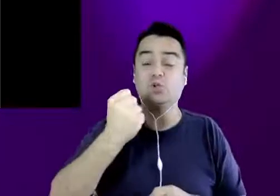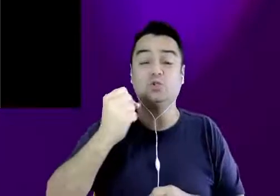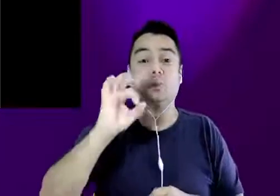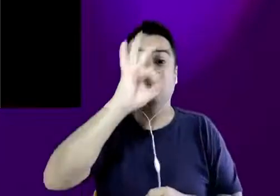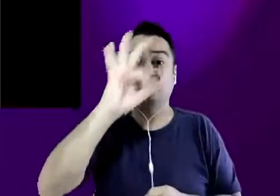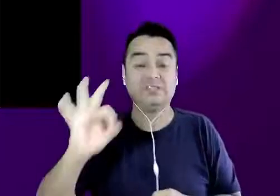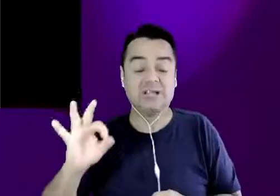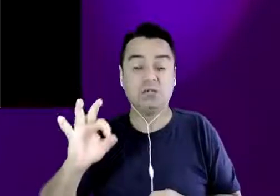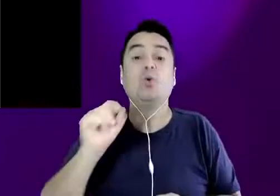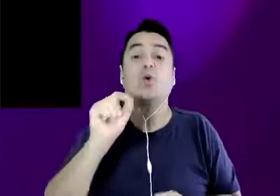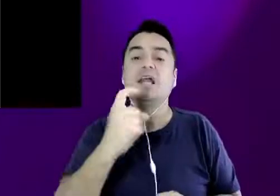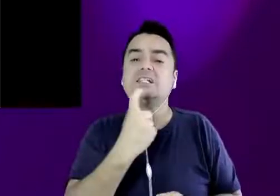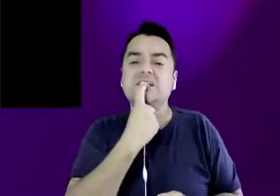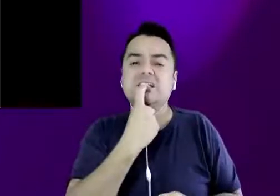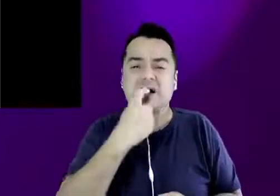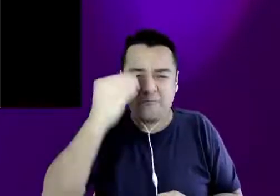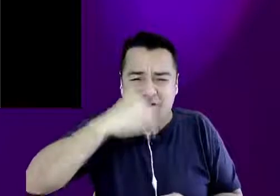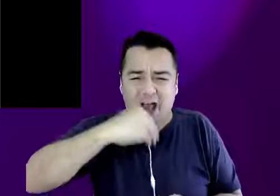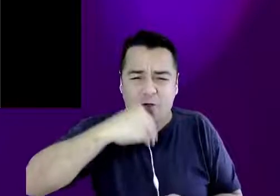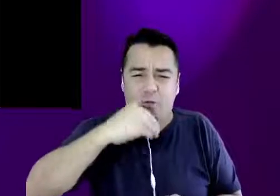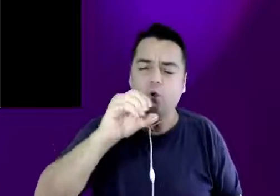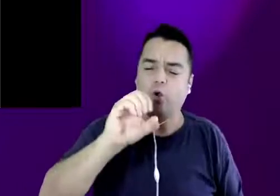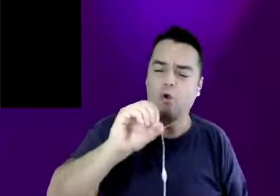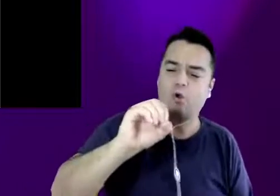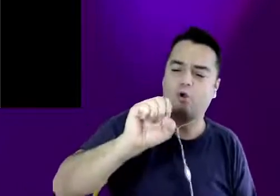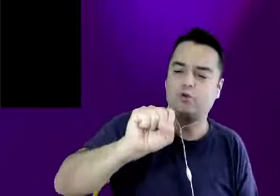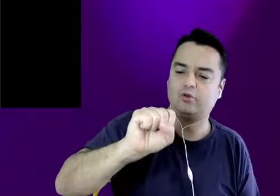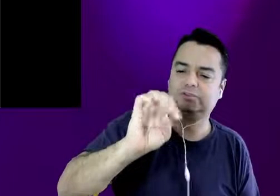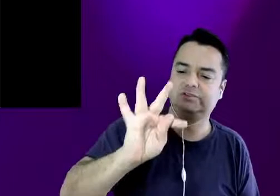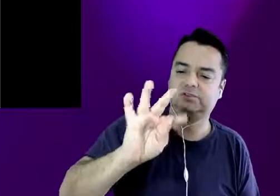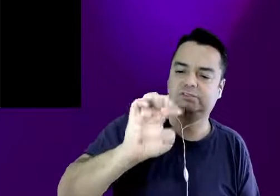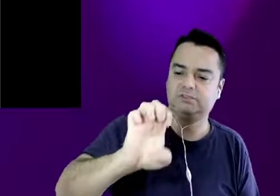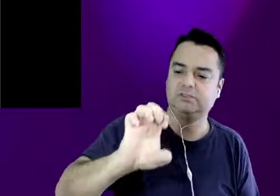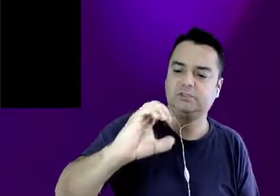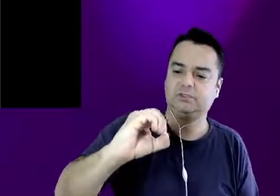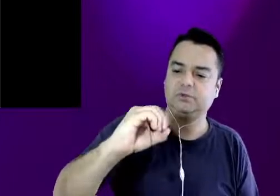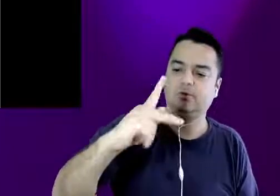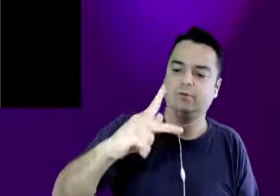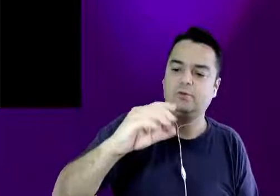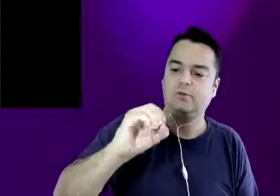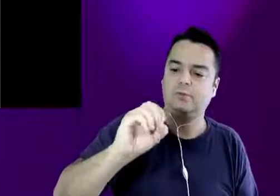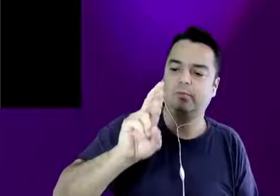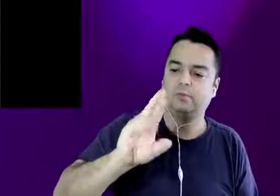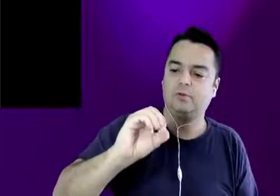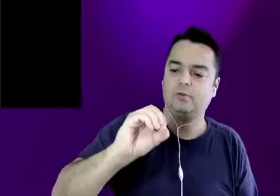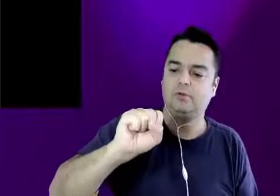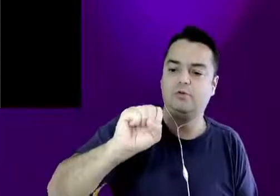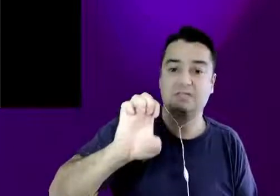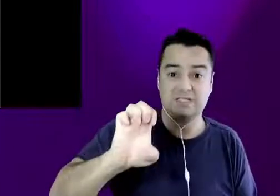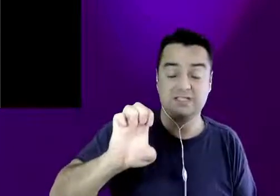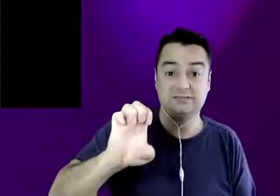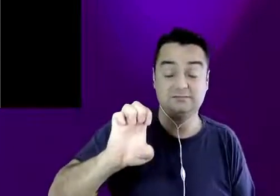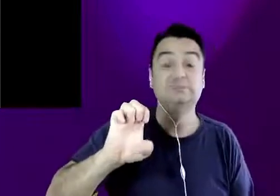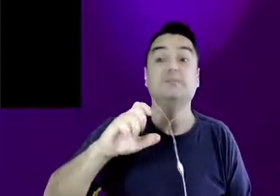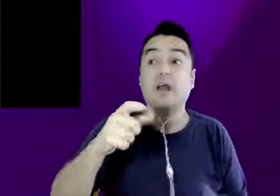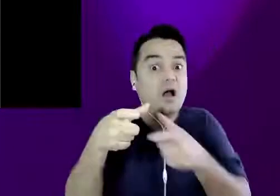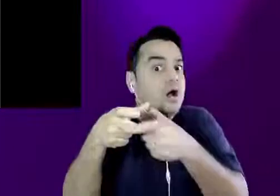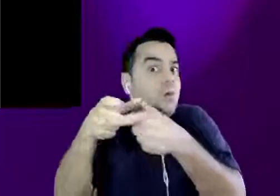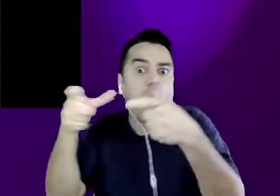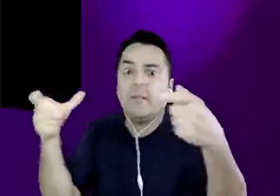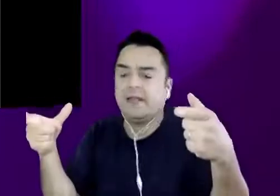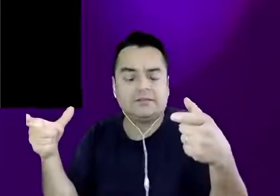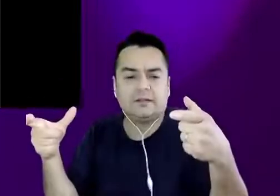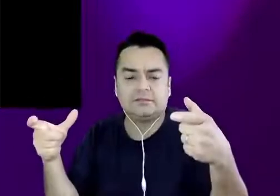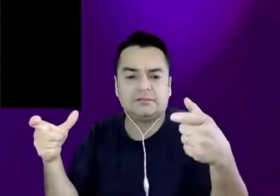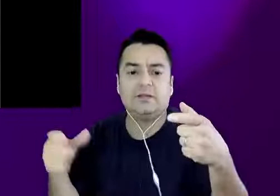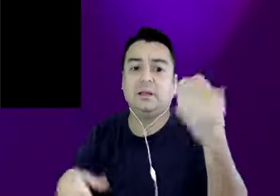from 28 billion of healthcare for osteoporosis